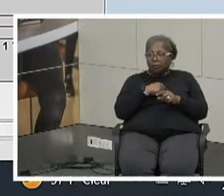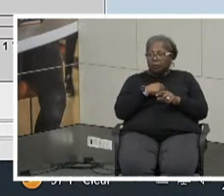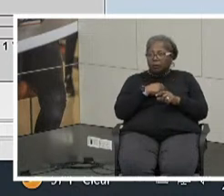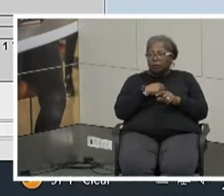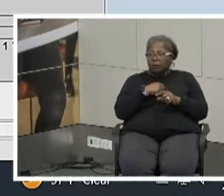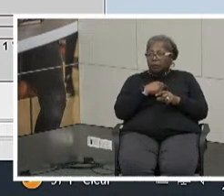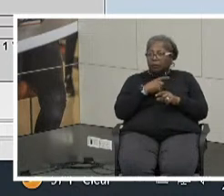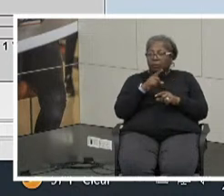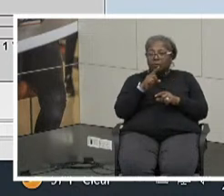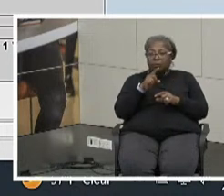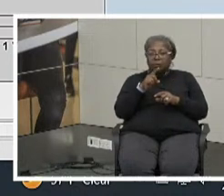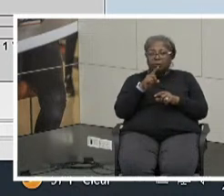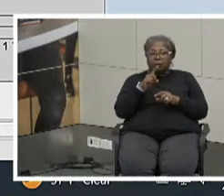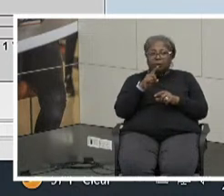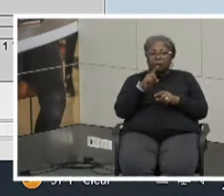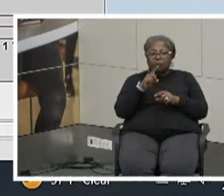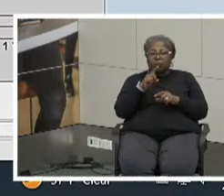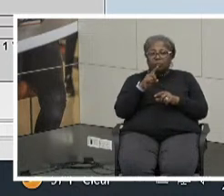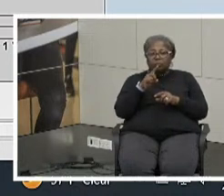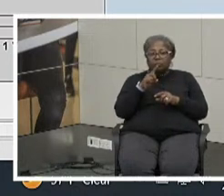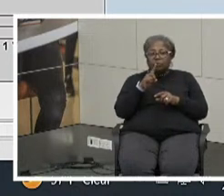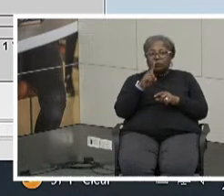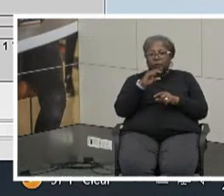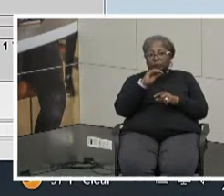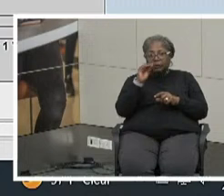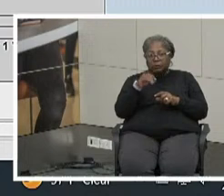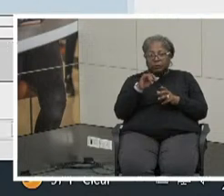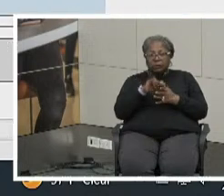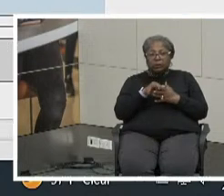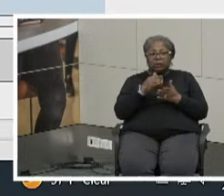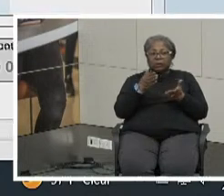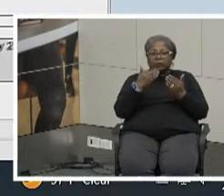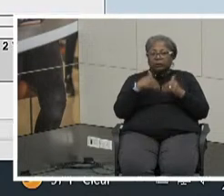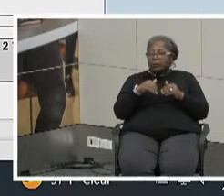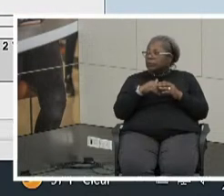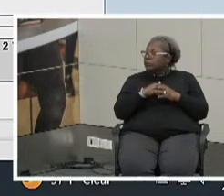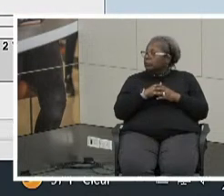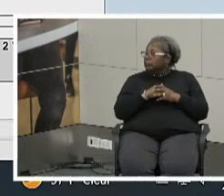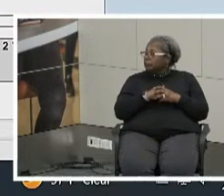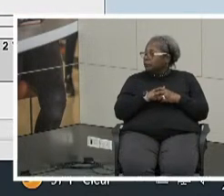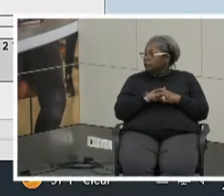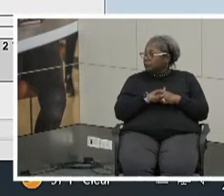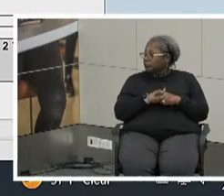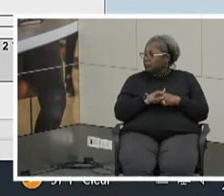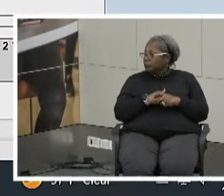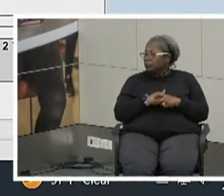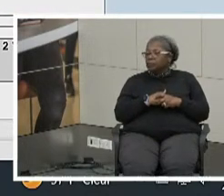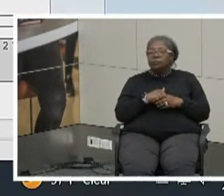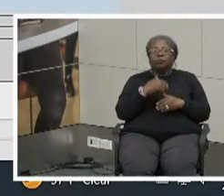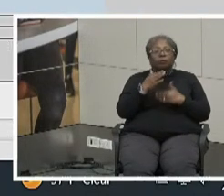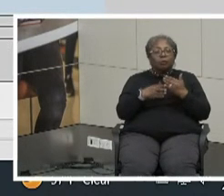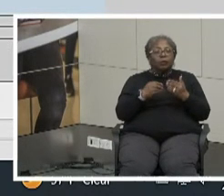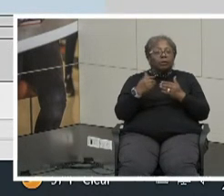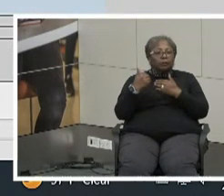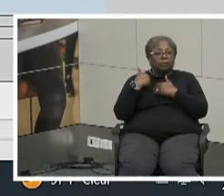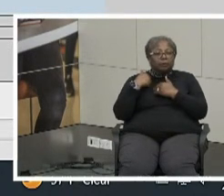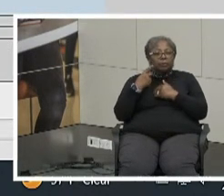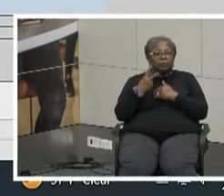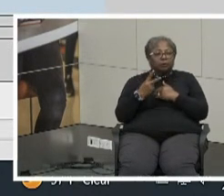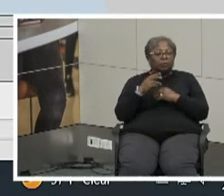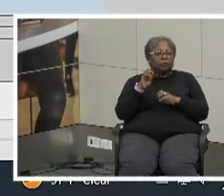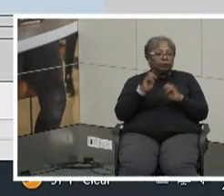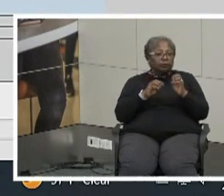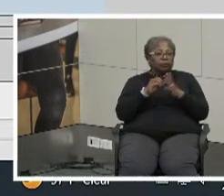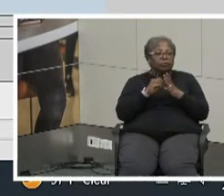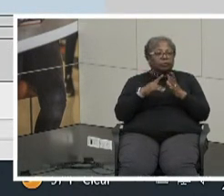than 50% on that um the next item is progress and accountability to evaluating